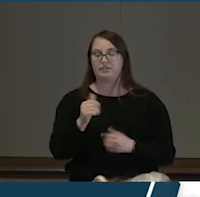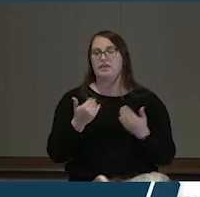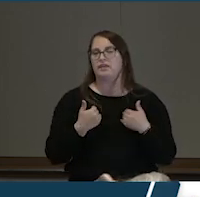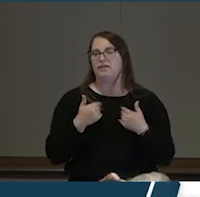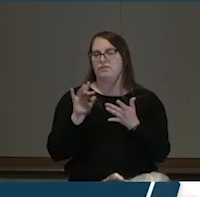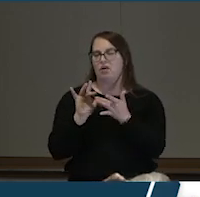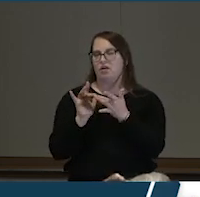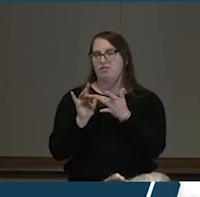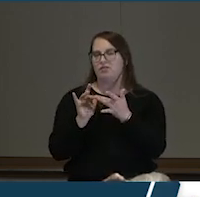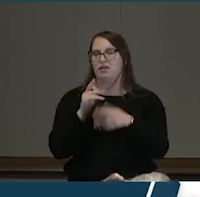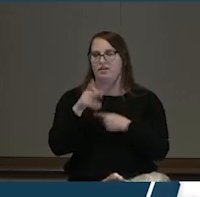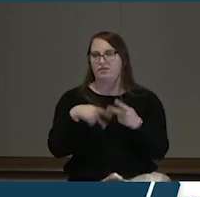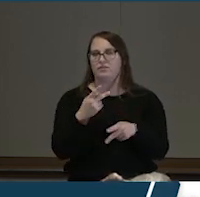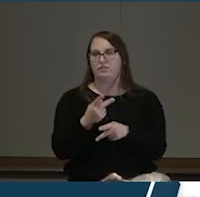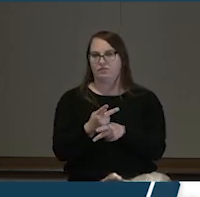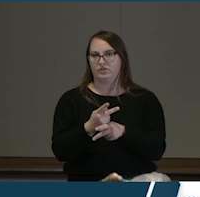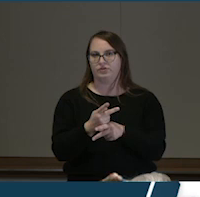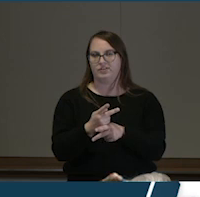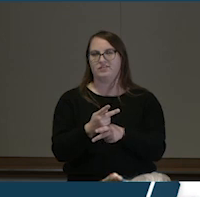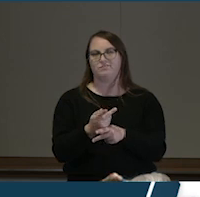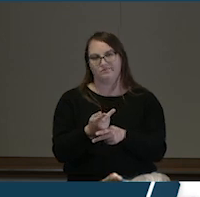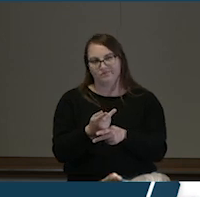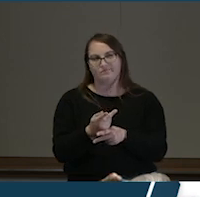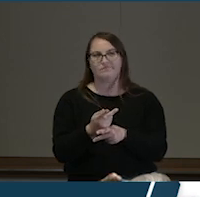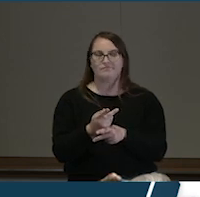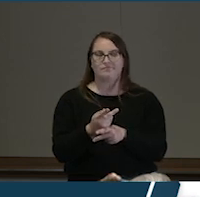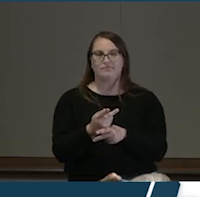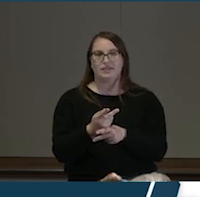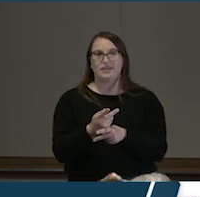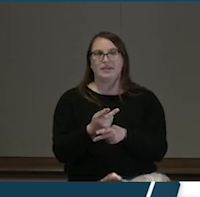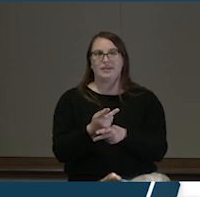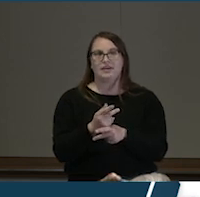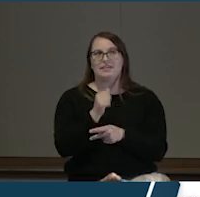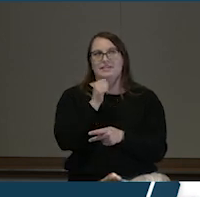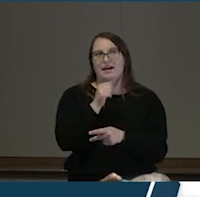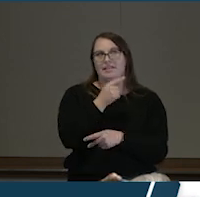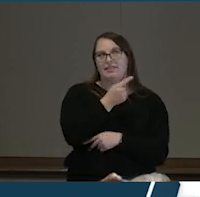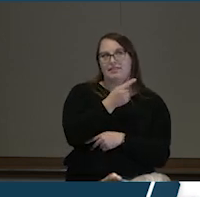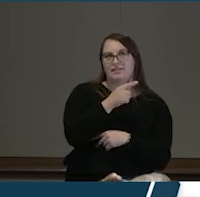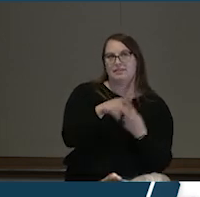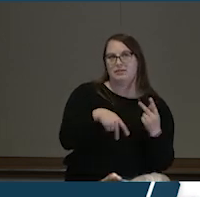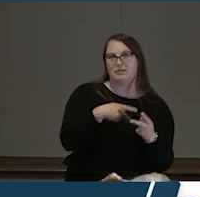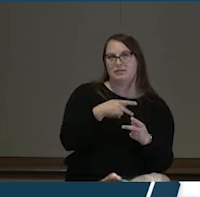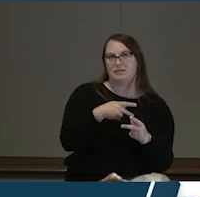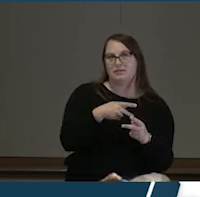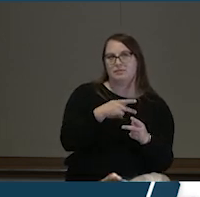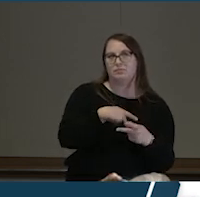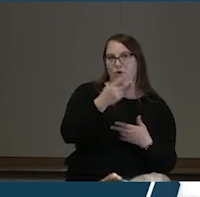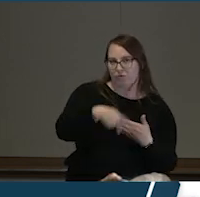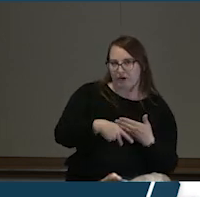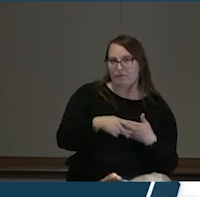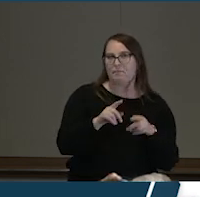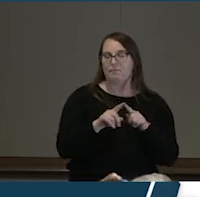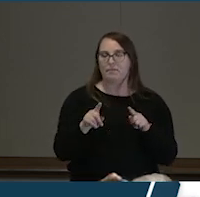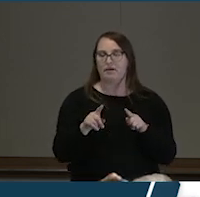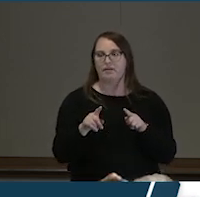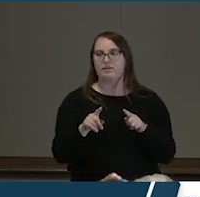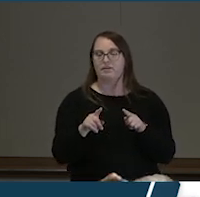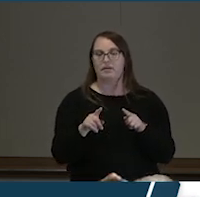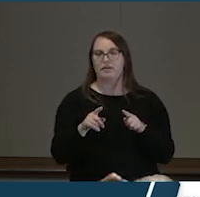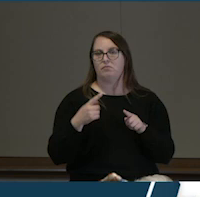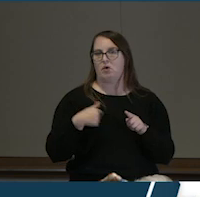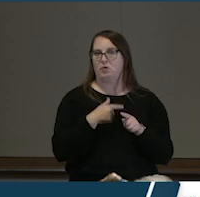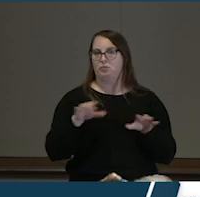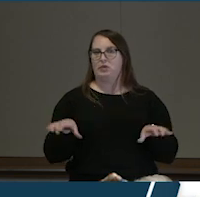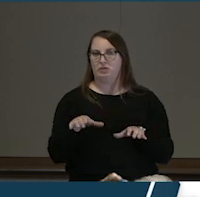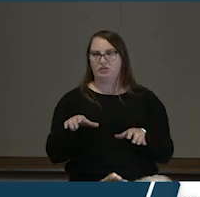version. It's not this program. I mean, it is this program, but the value of what we do here in Florida is the